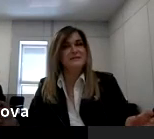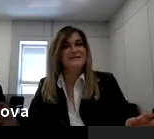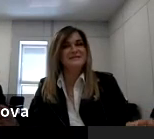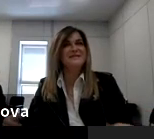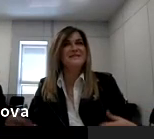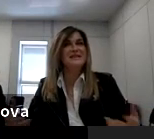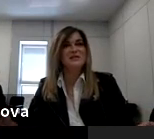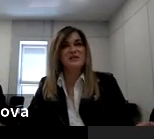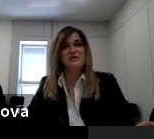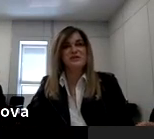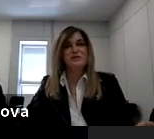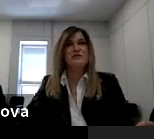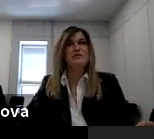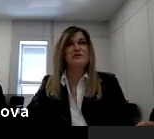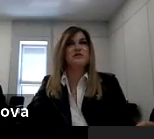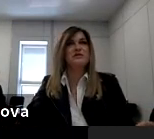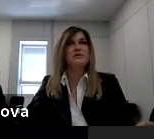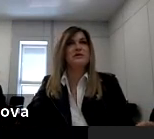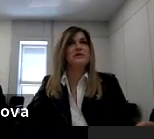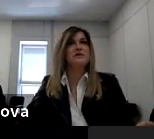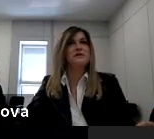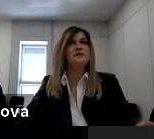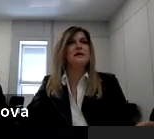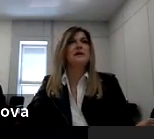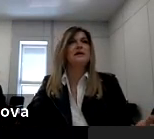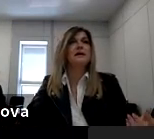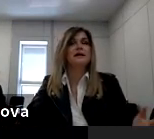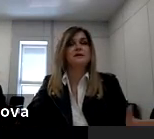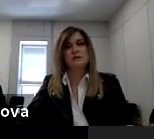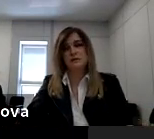blah. Let us switch to the overview of the products.